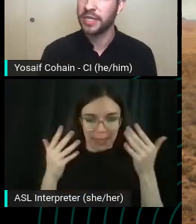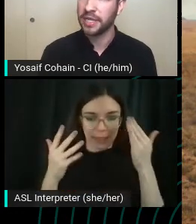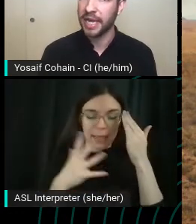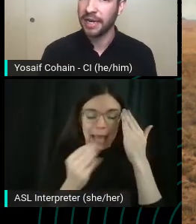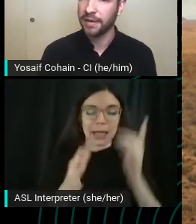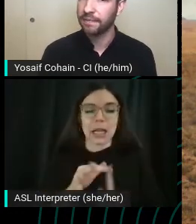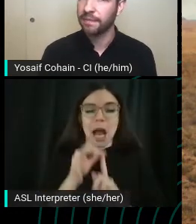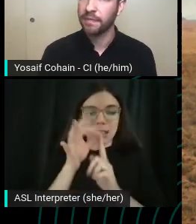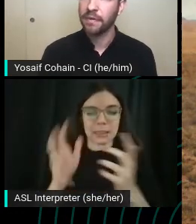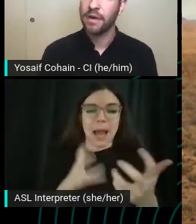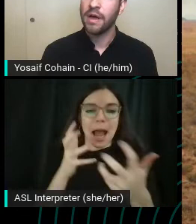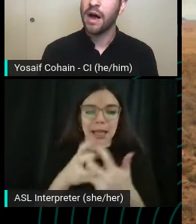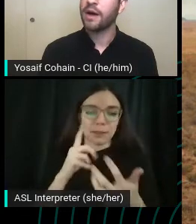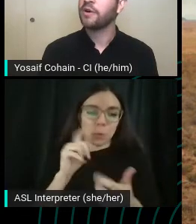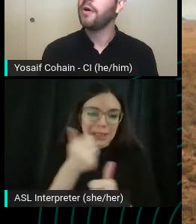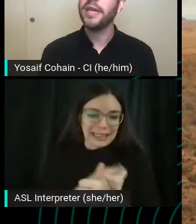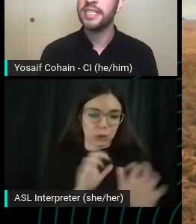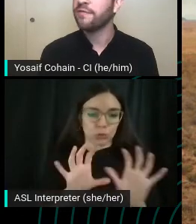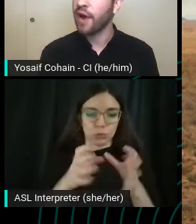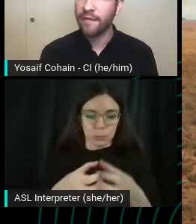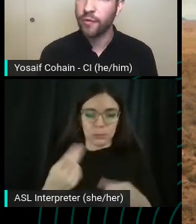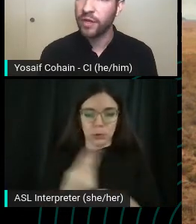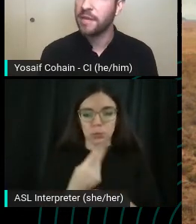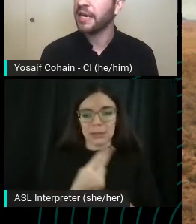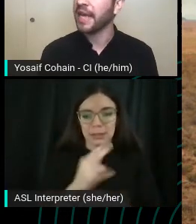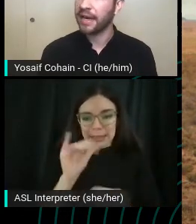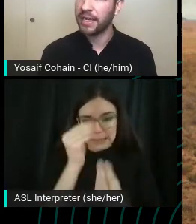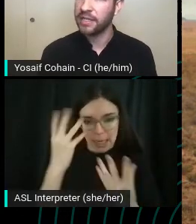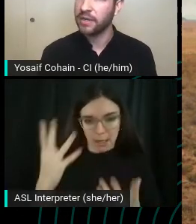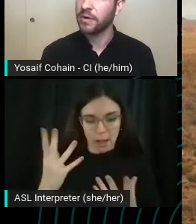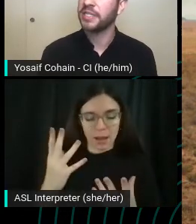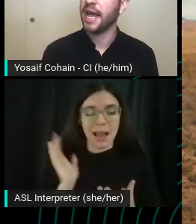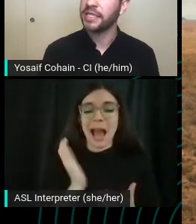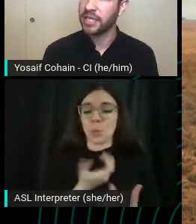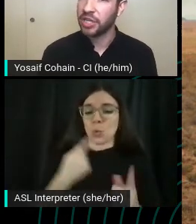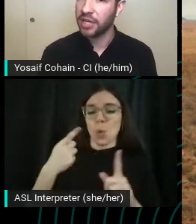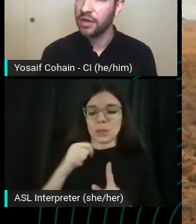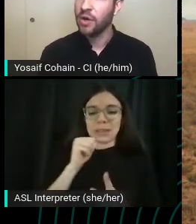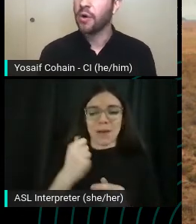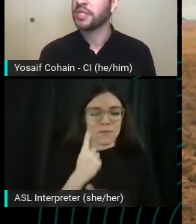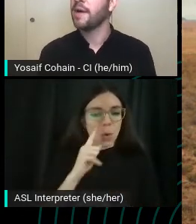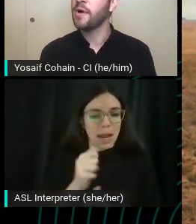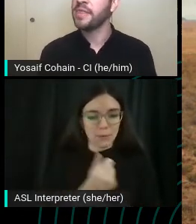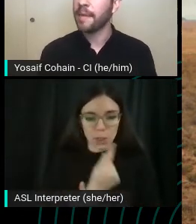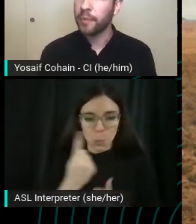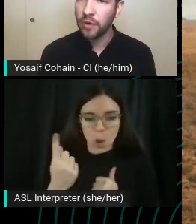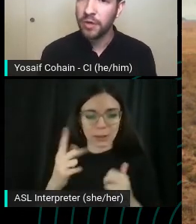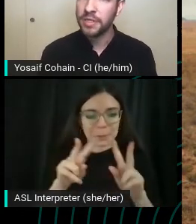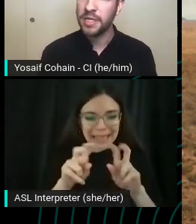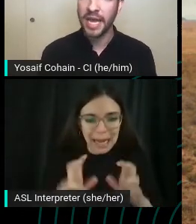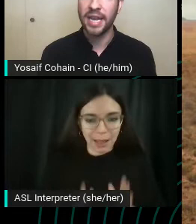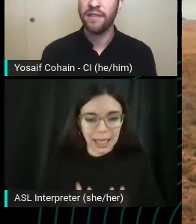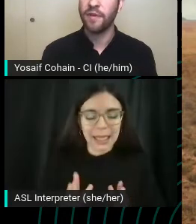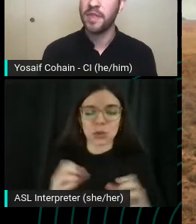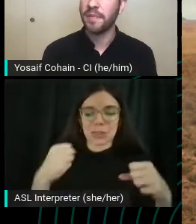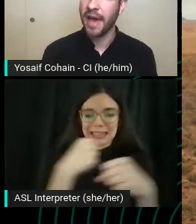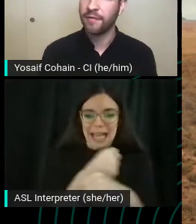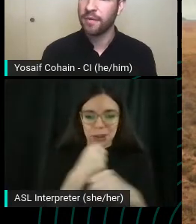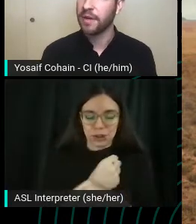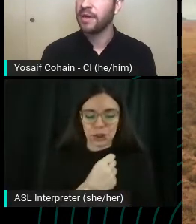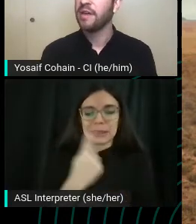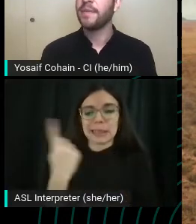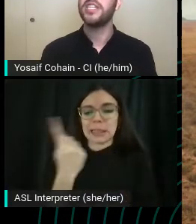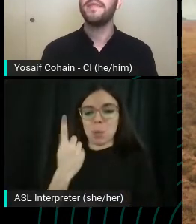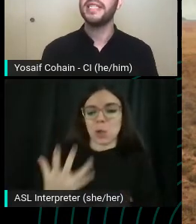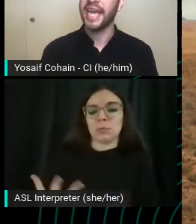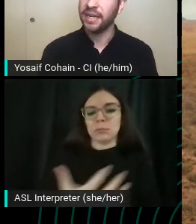group using the data. Our goal isn't for everyone to be an analyst or a statistician or someone that pulls the data from the